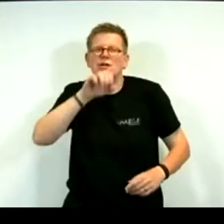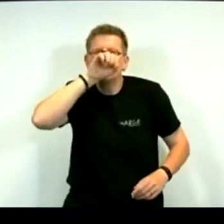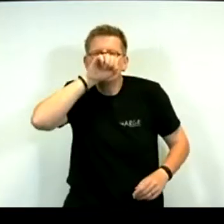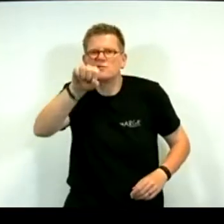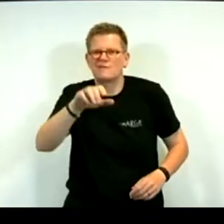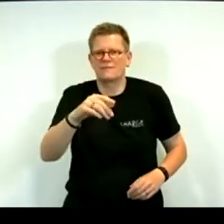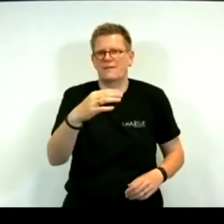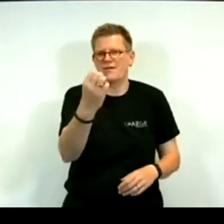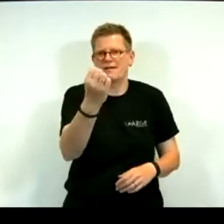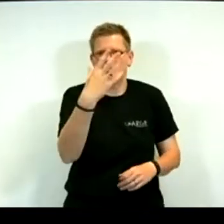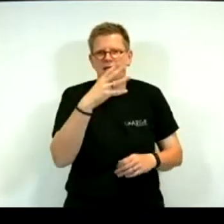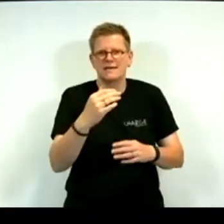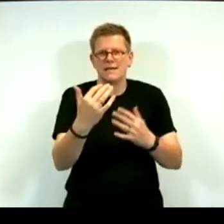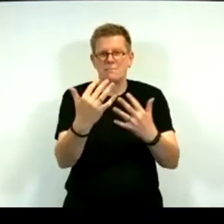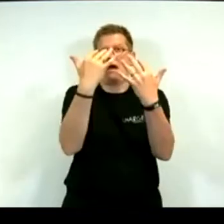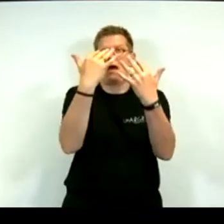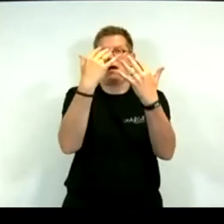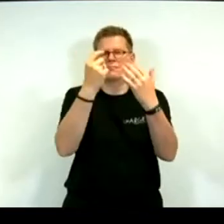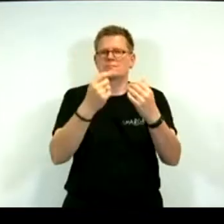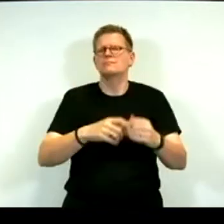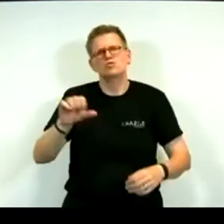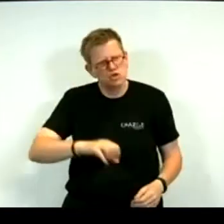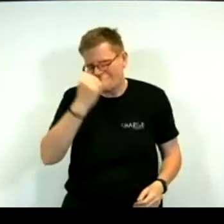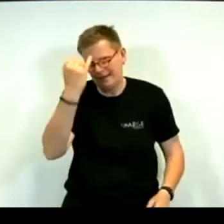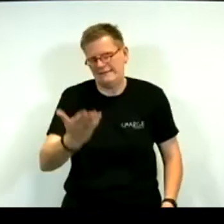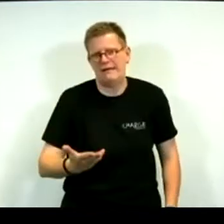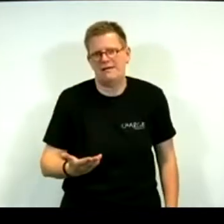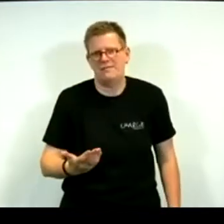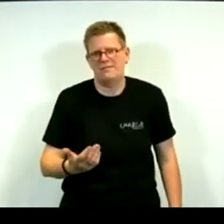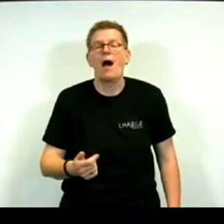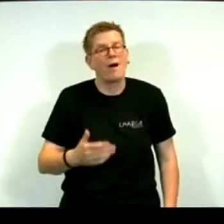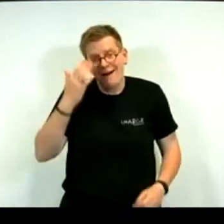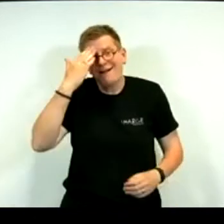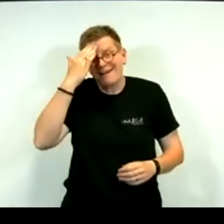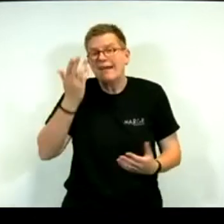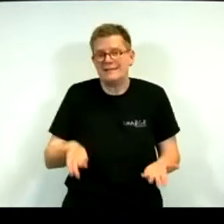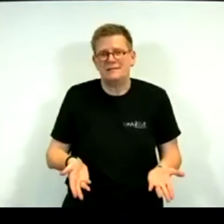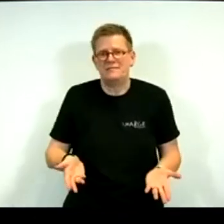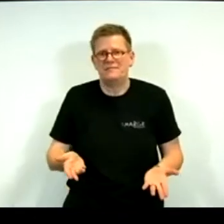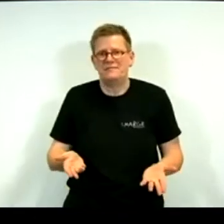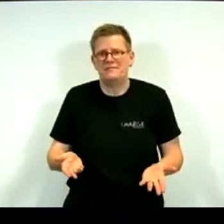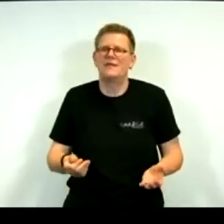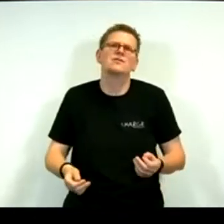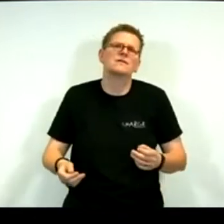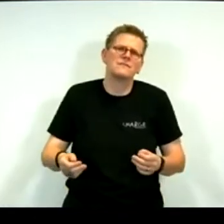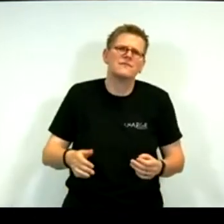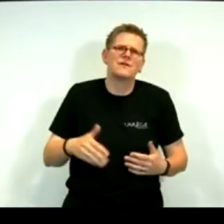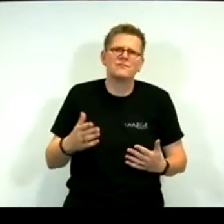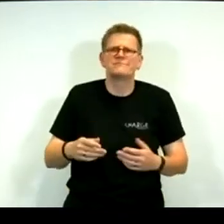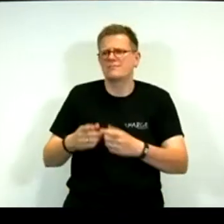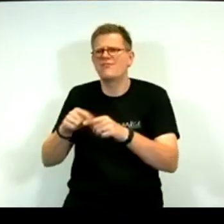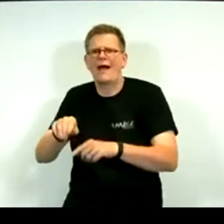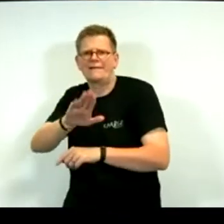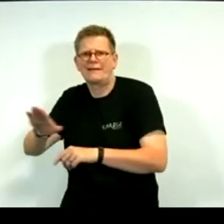idea. It's more common in other children with visual impairment, not charge, in my experience.